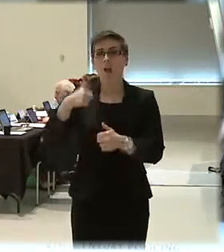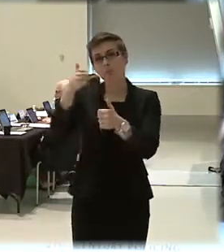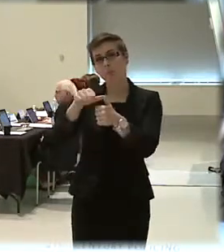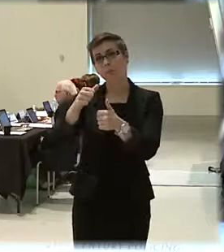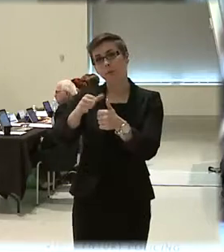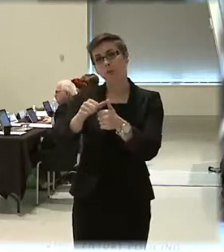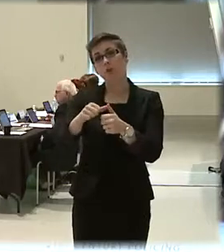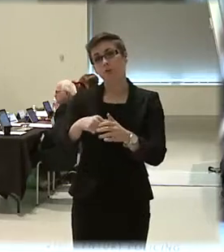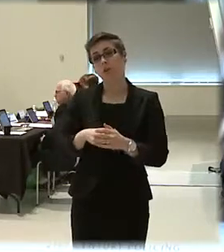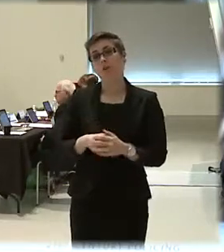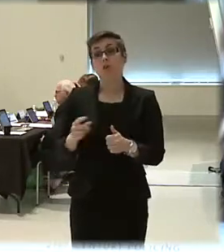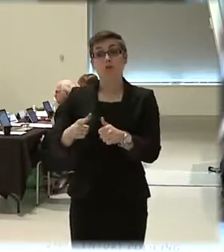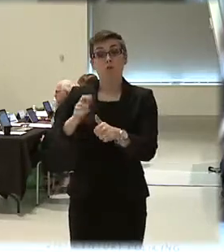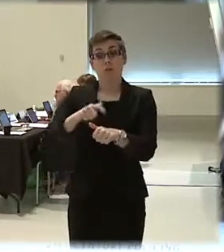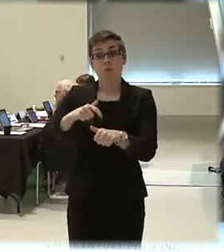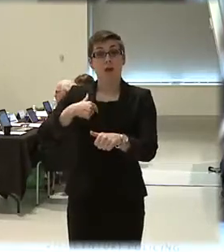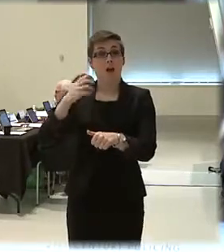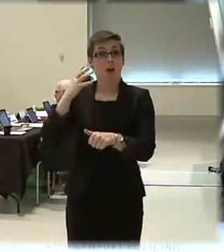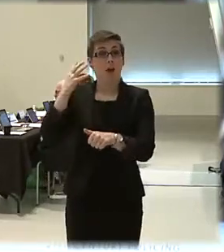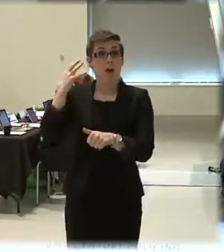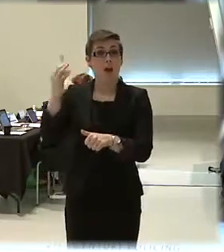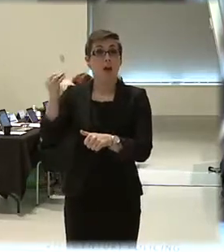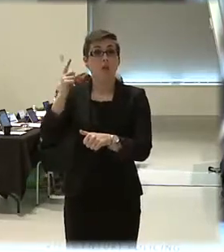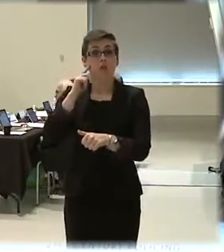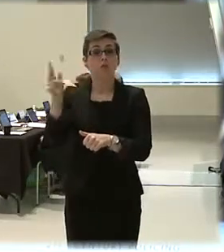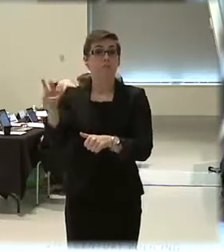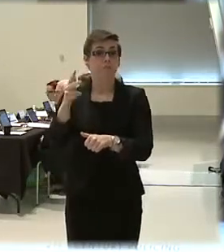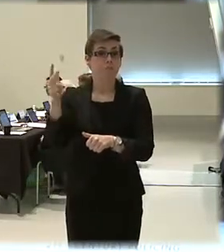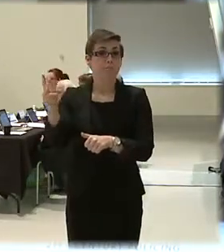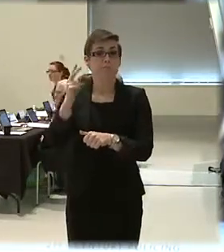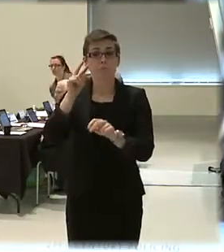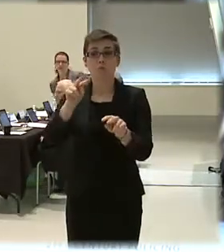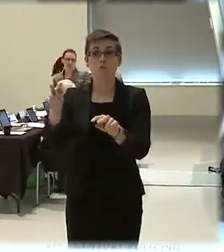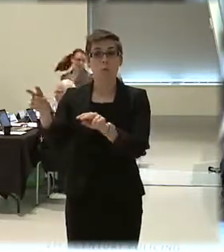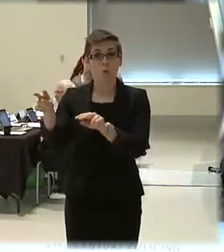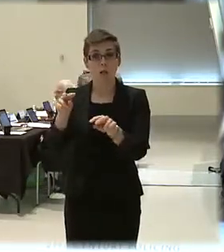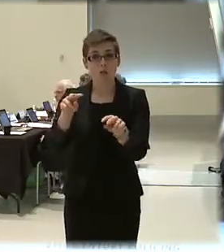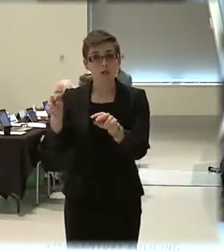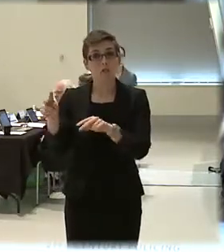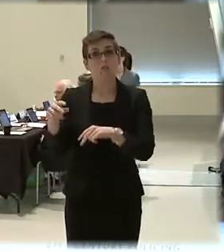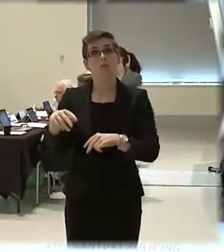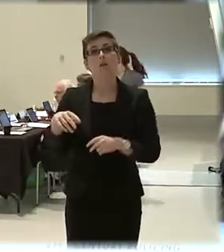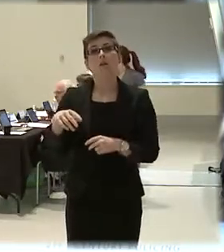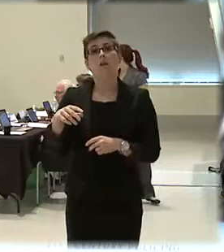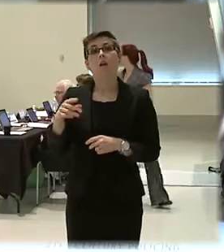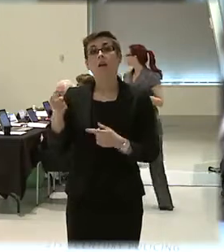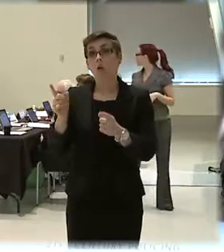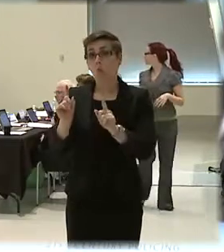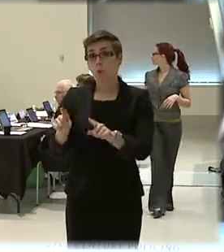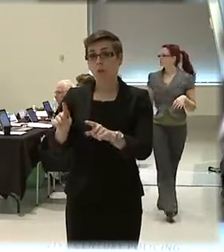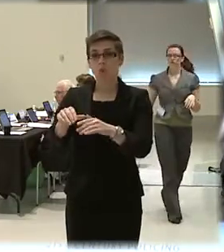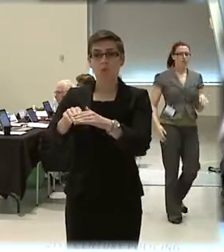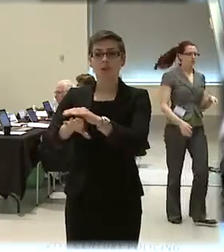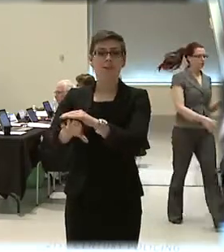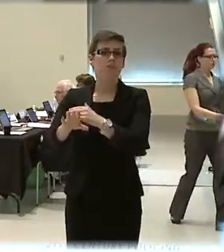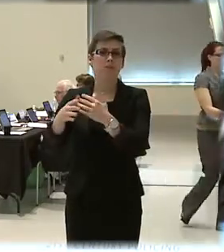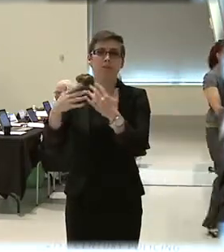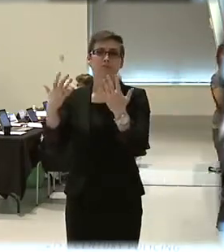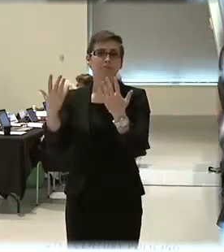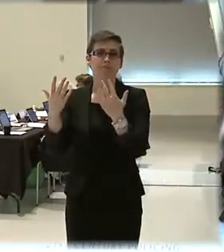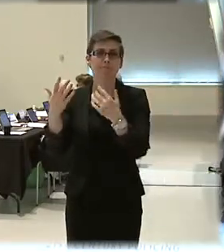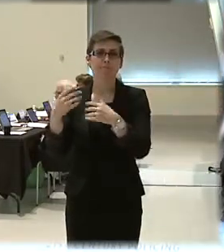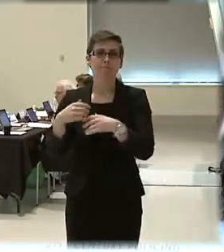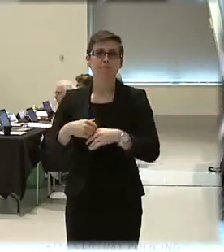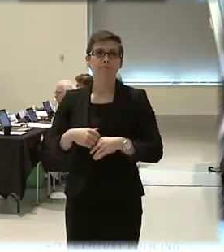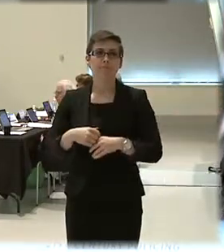first went out of patrol, I was given a tape recorder. And whenever you went into some type of